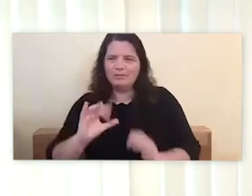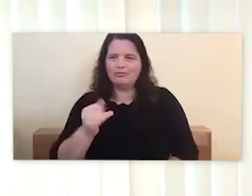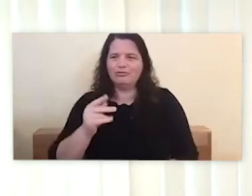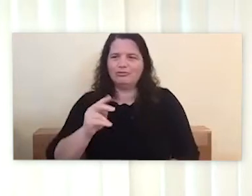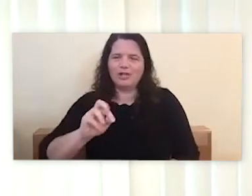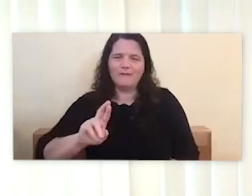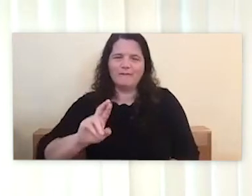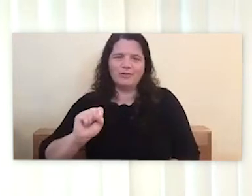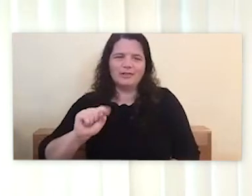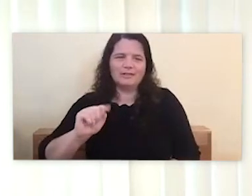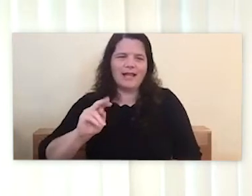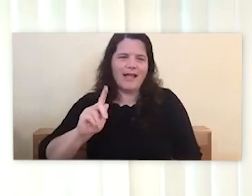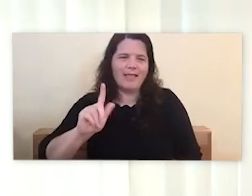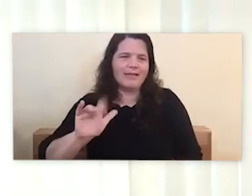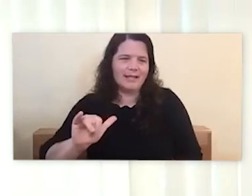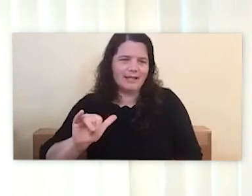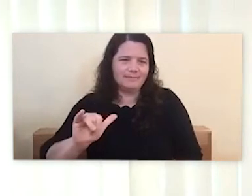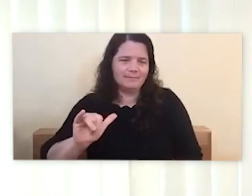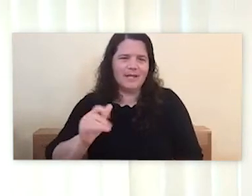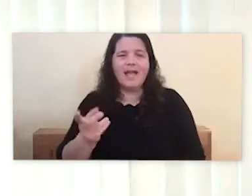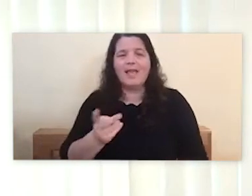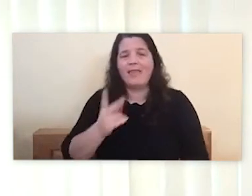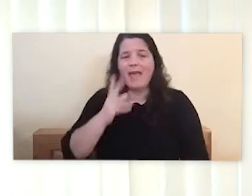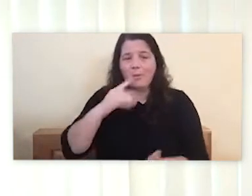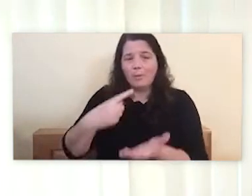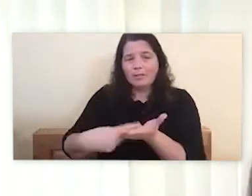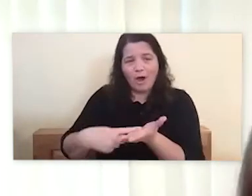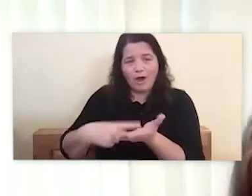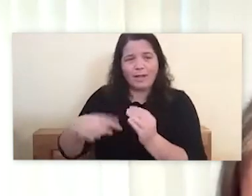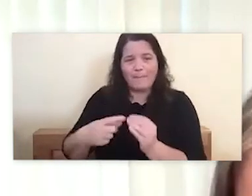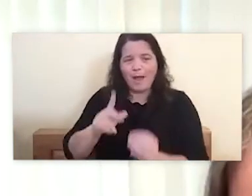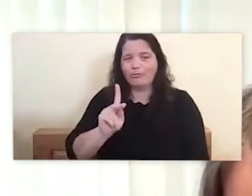about Kristen's book, Fierce Compassion.